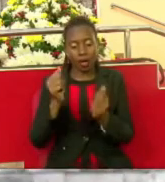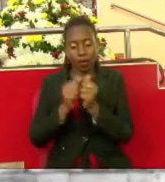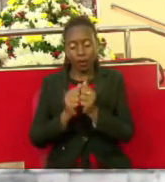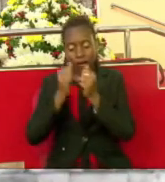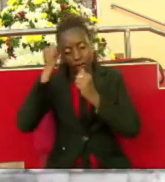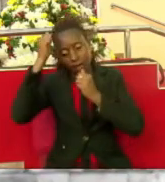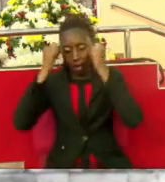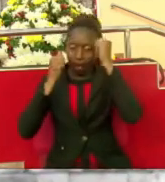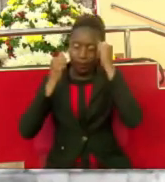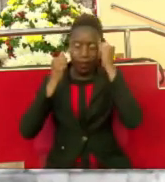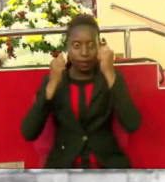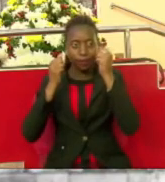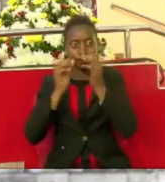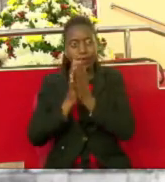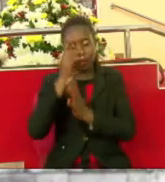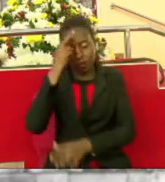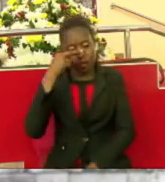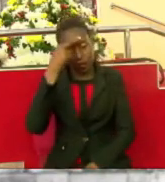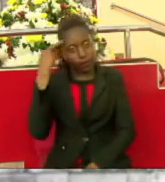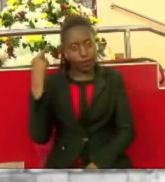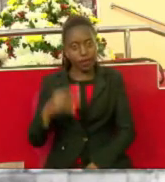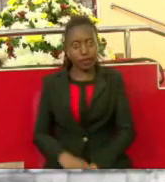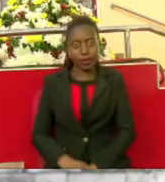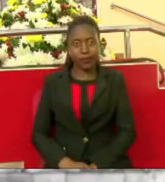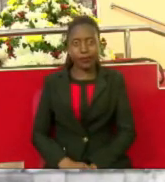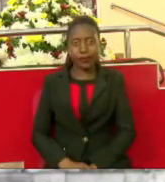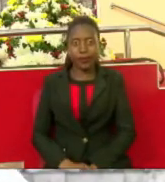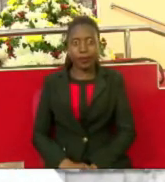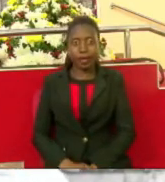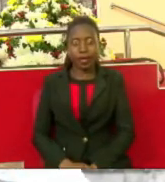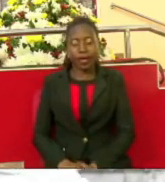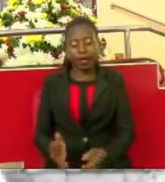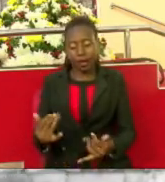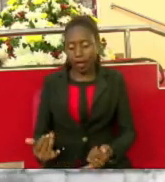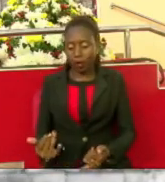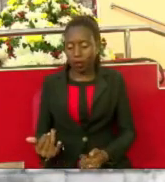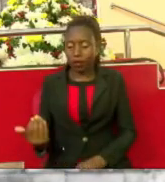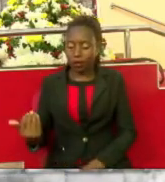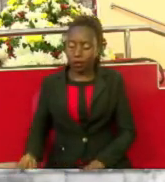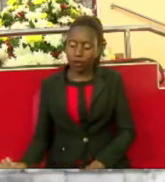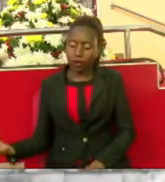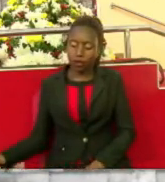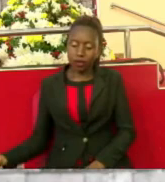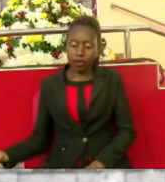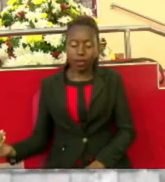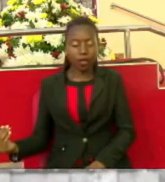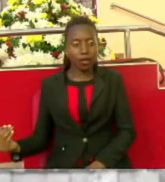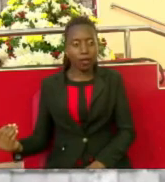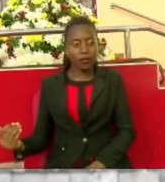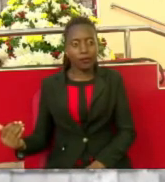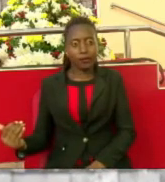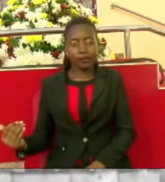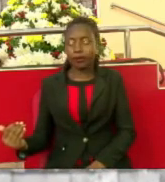So he was more of their king. And these shameless parents would bring toddlers, some of them with